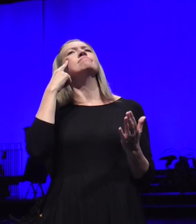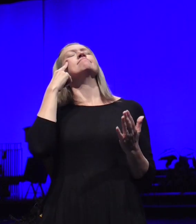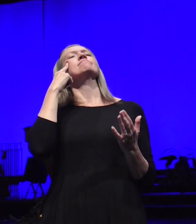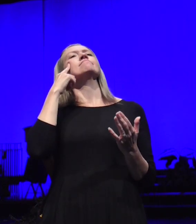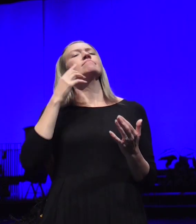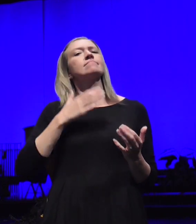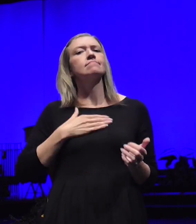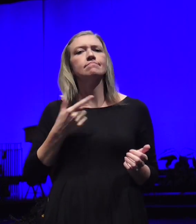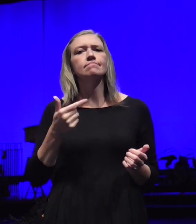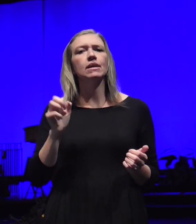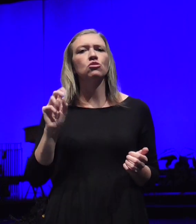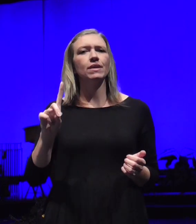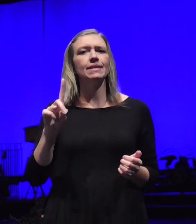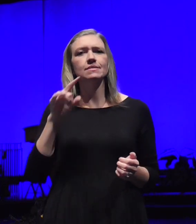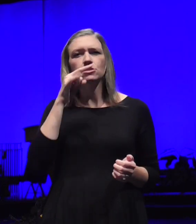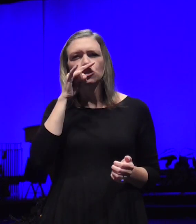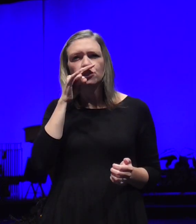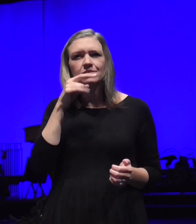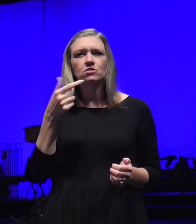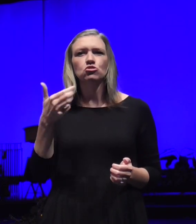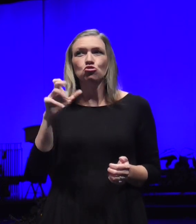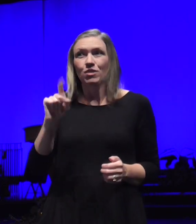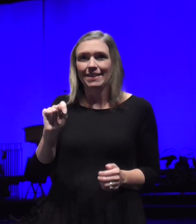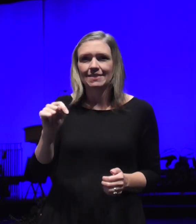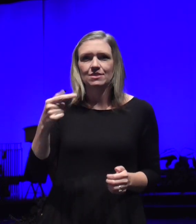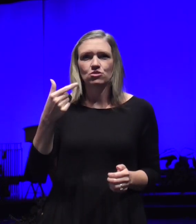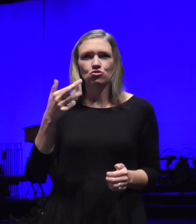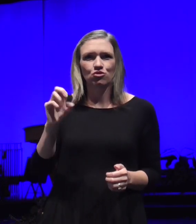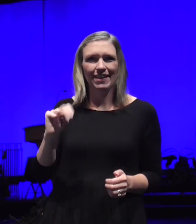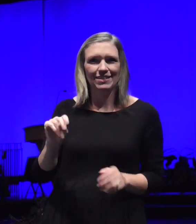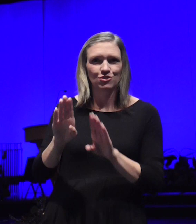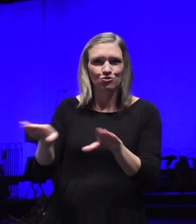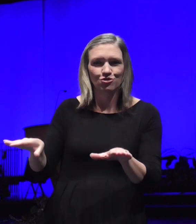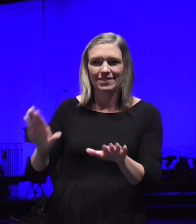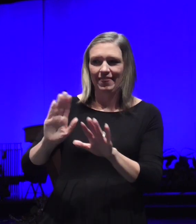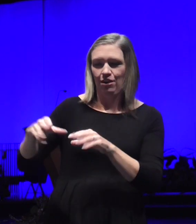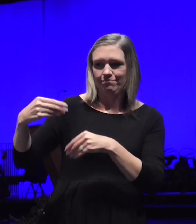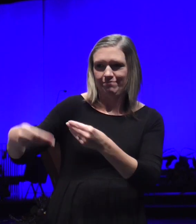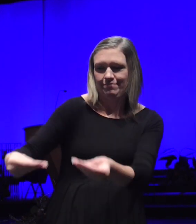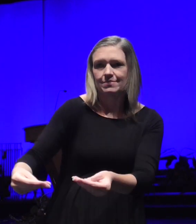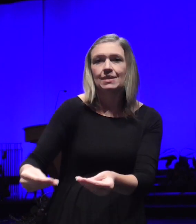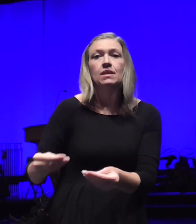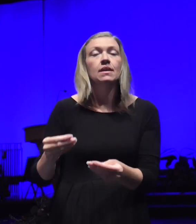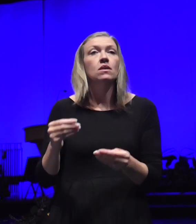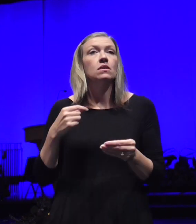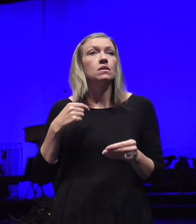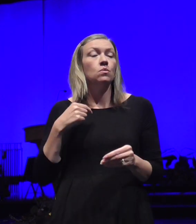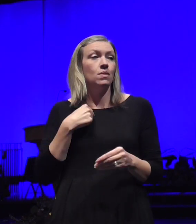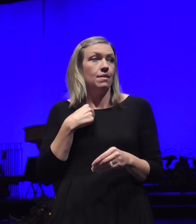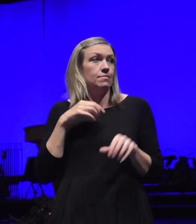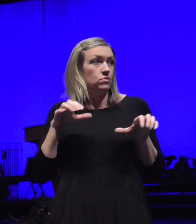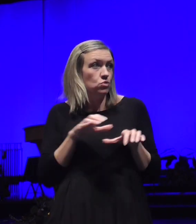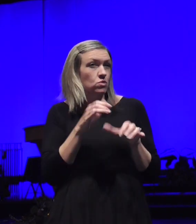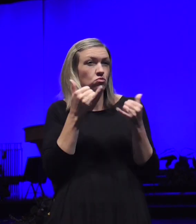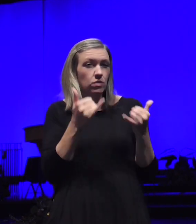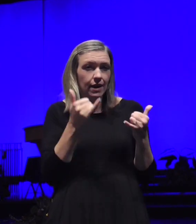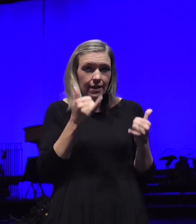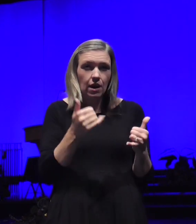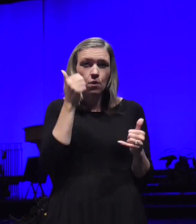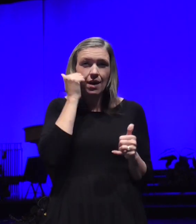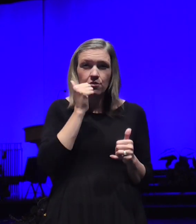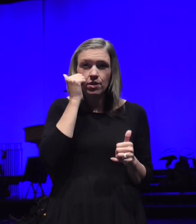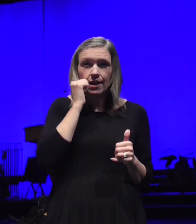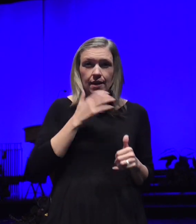grandkids, my great-grandkids, their kids. What we are doing right now, every day in our lives,